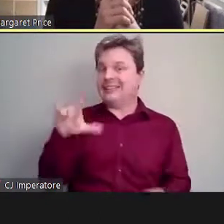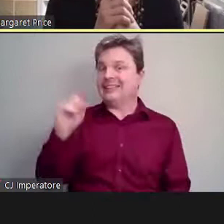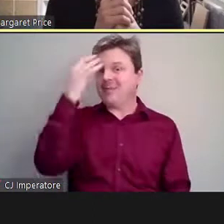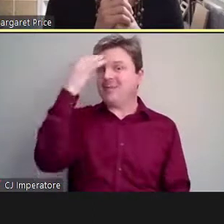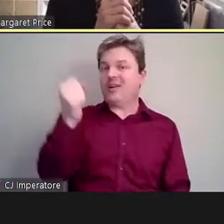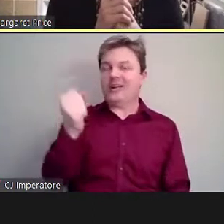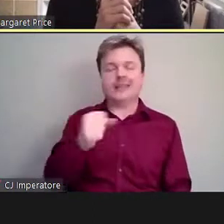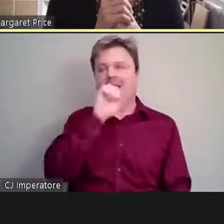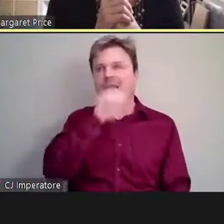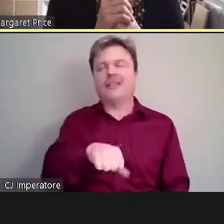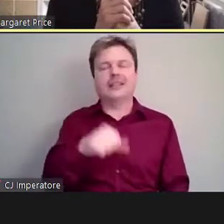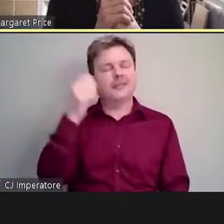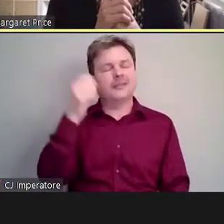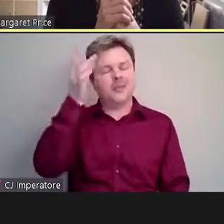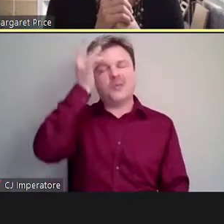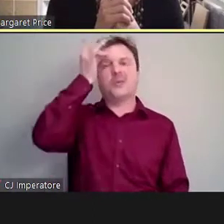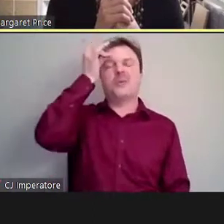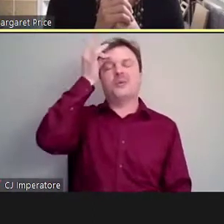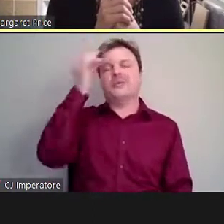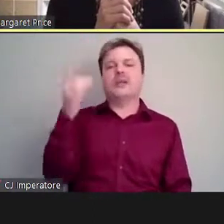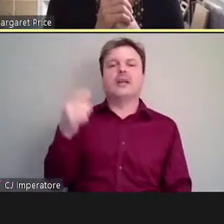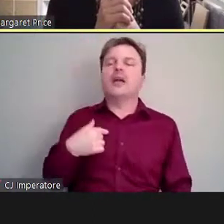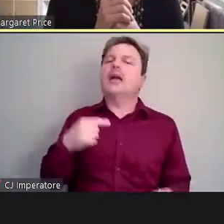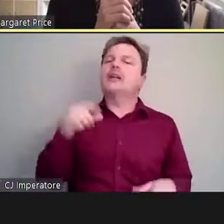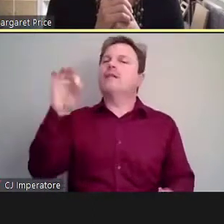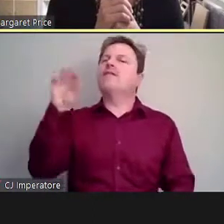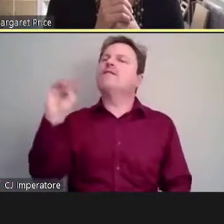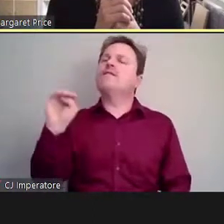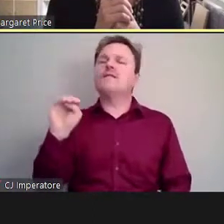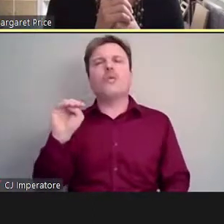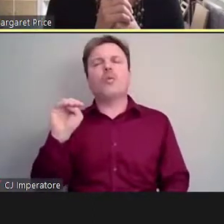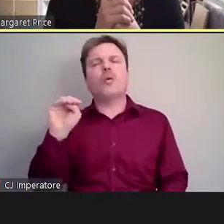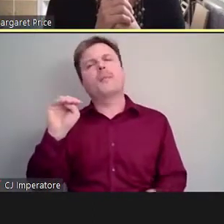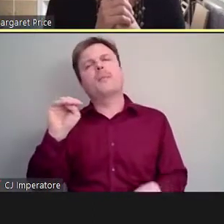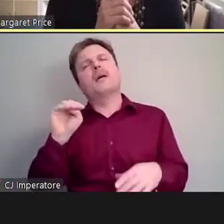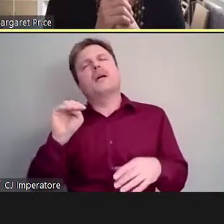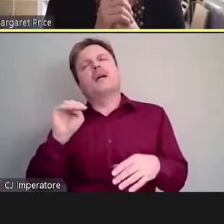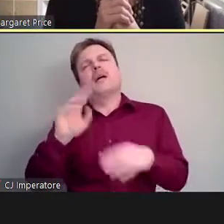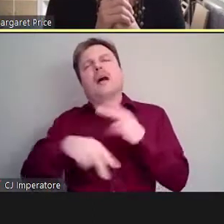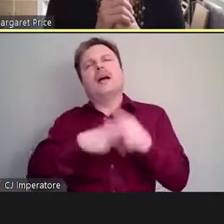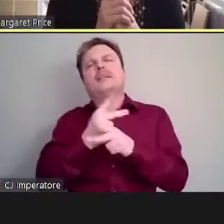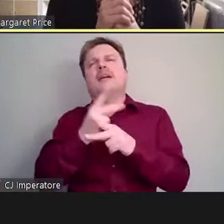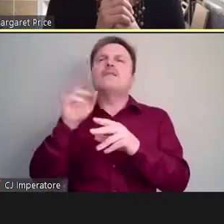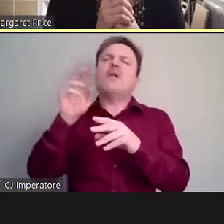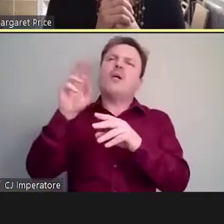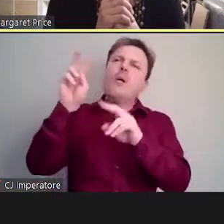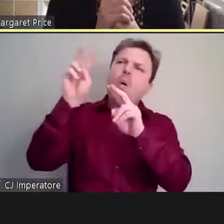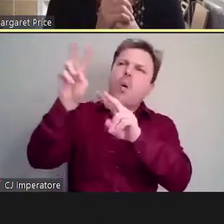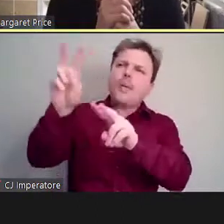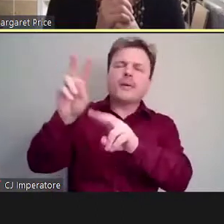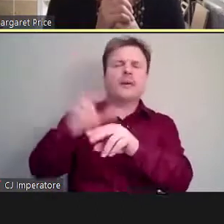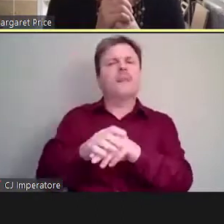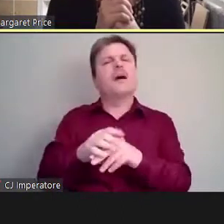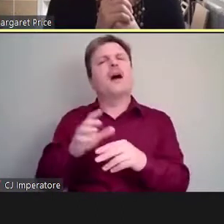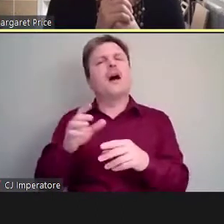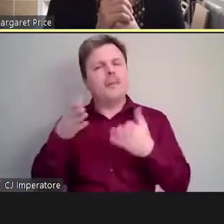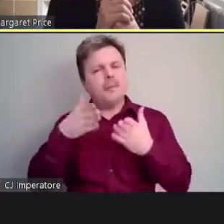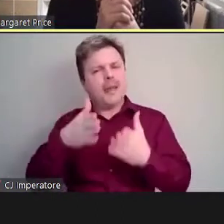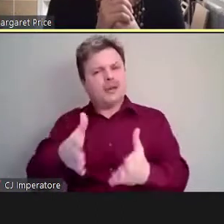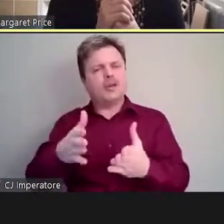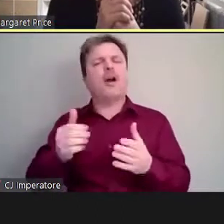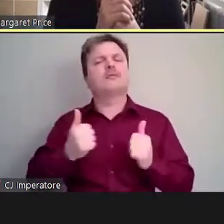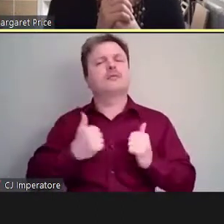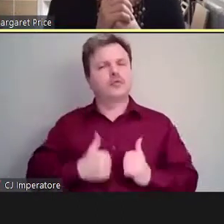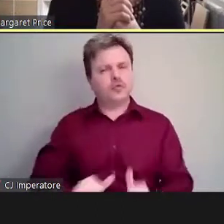It is a form of hope, a manner of trying. And this has always been one of my